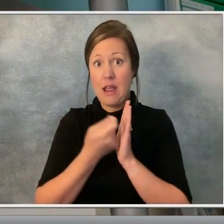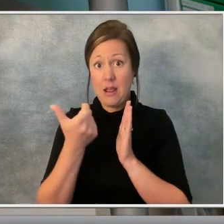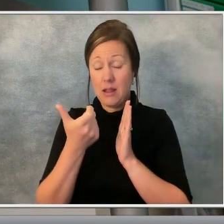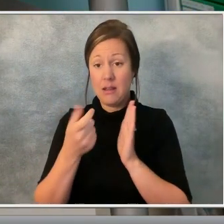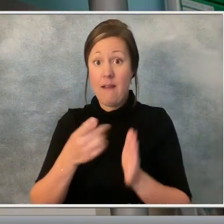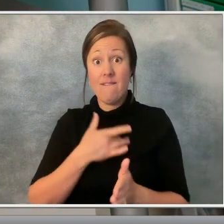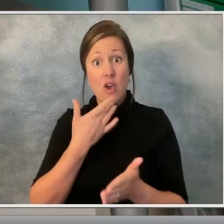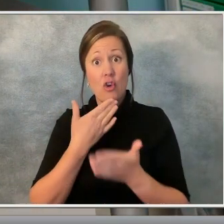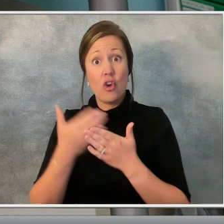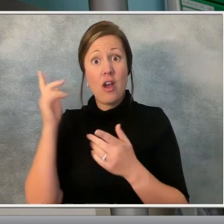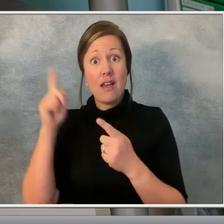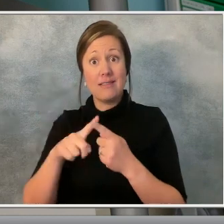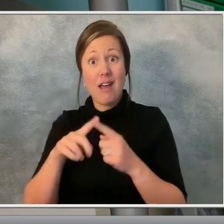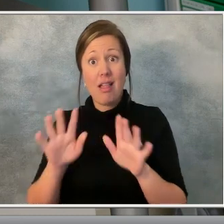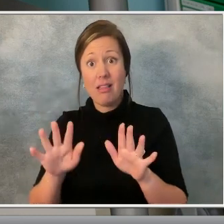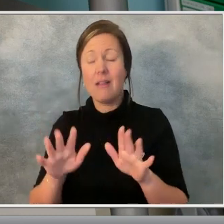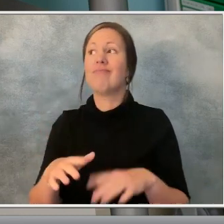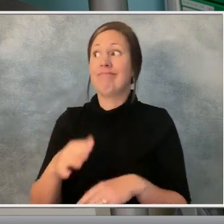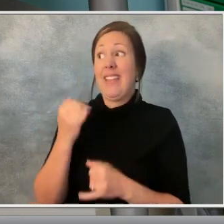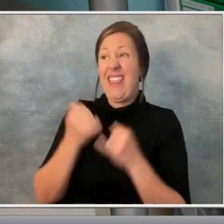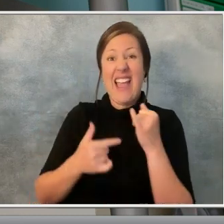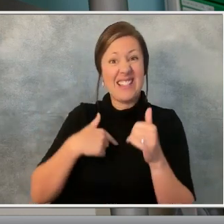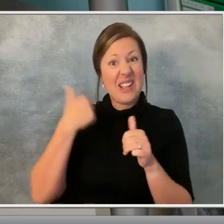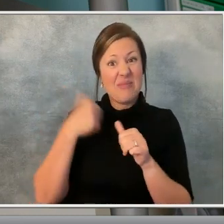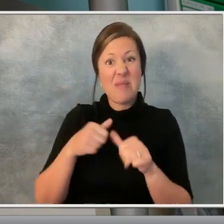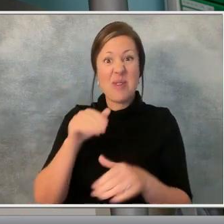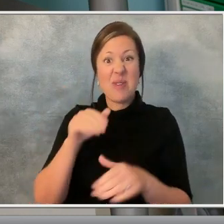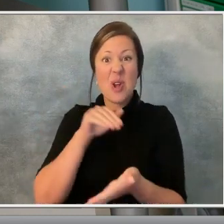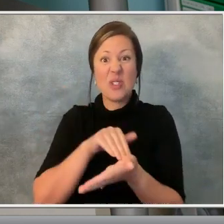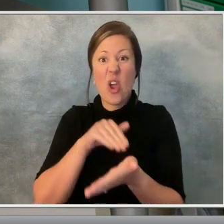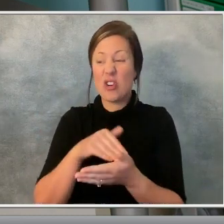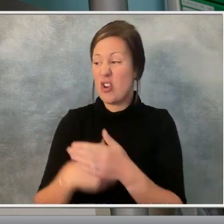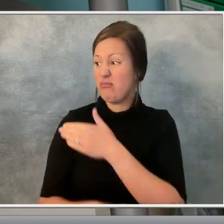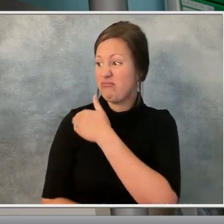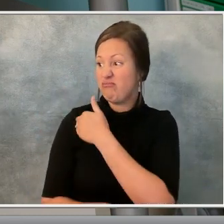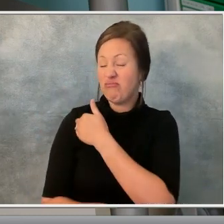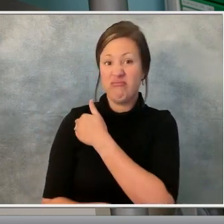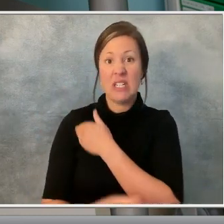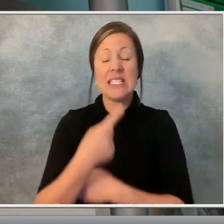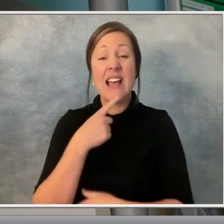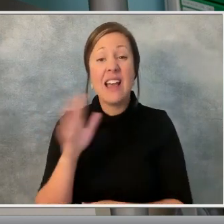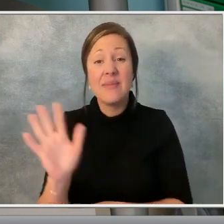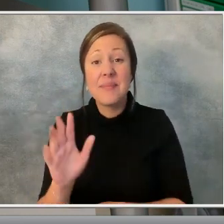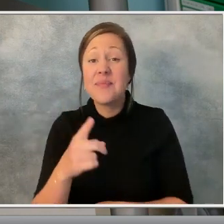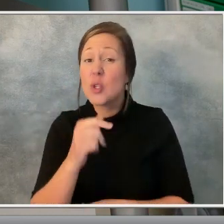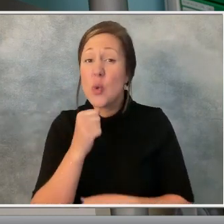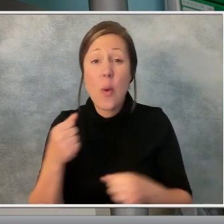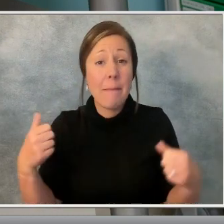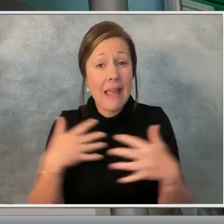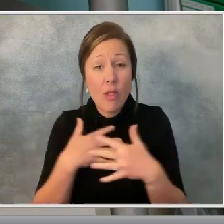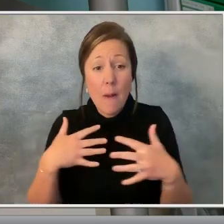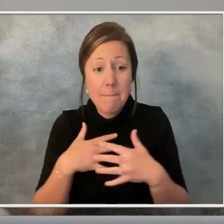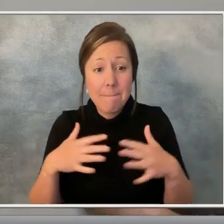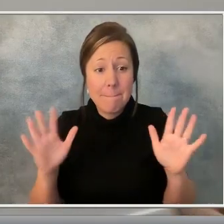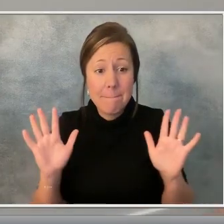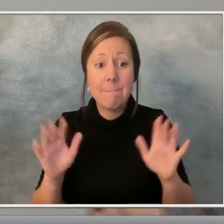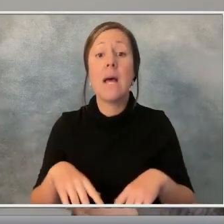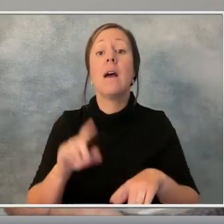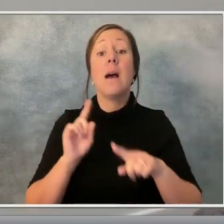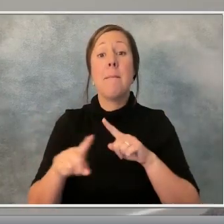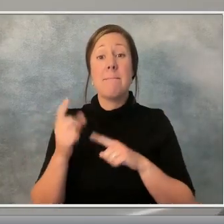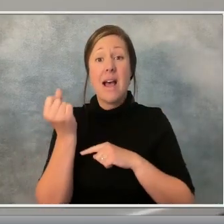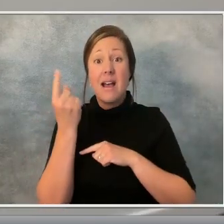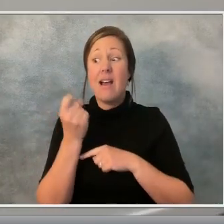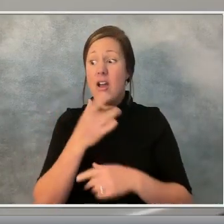remember is a doctor tapped me on the shoulder and said, Eddie, don't be alarmed. He said, you had a heart attack. I didn't know